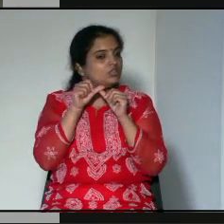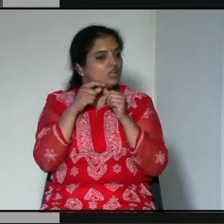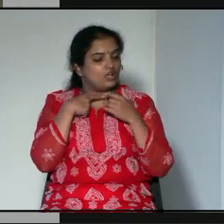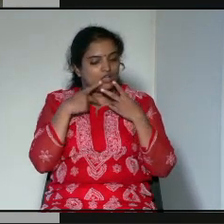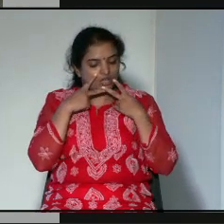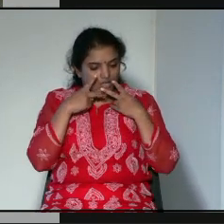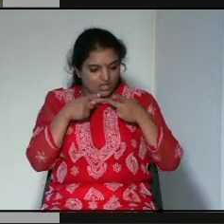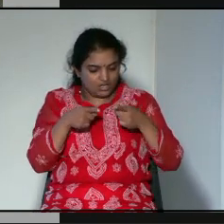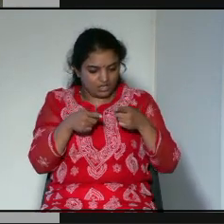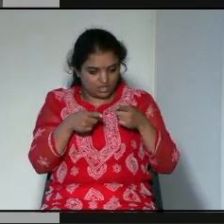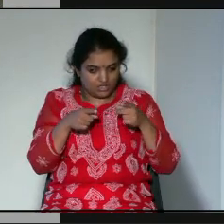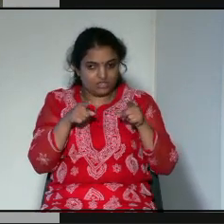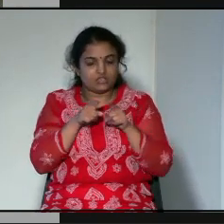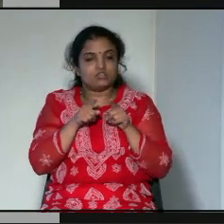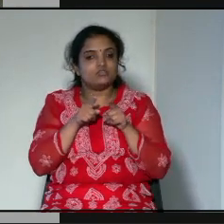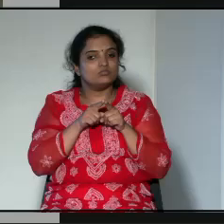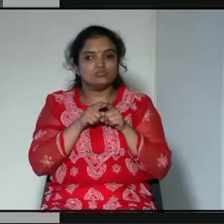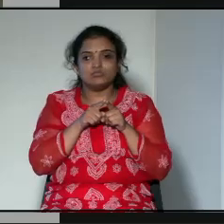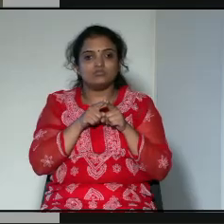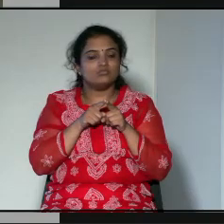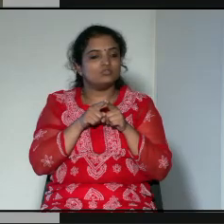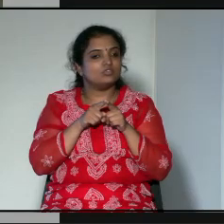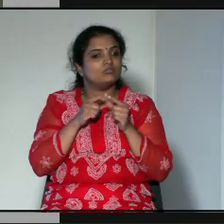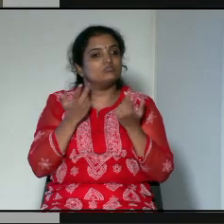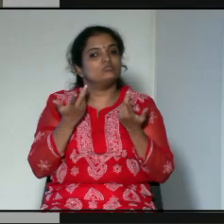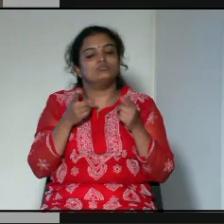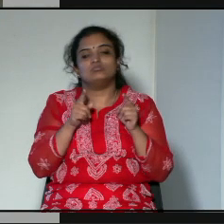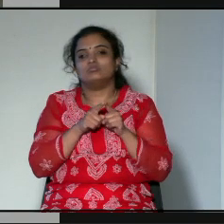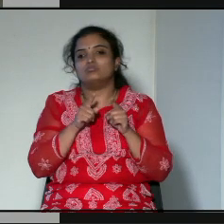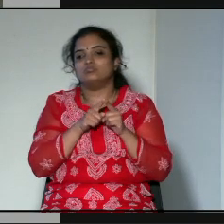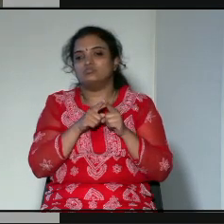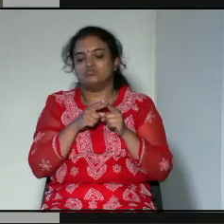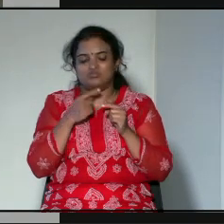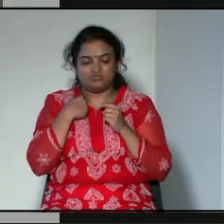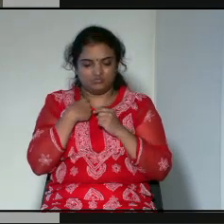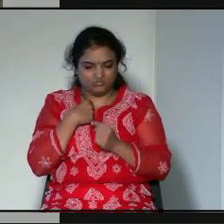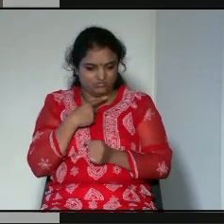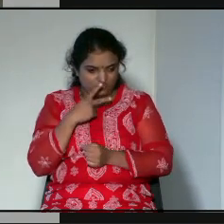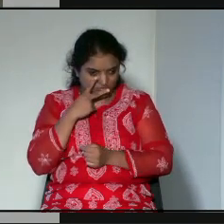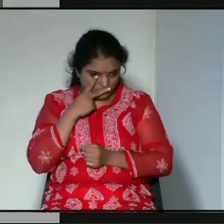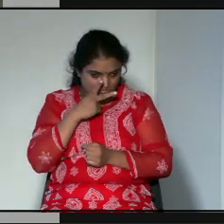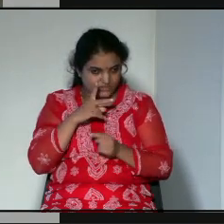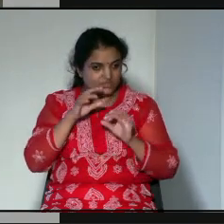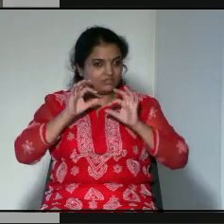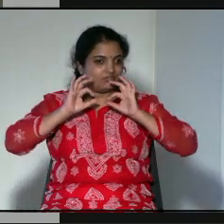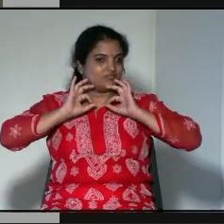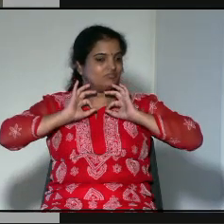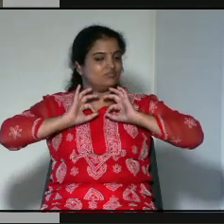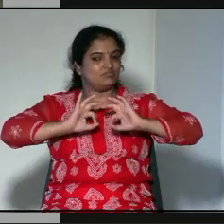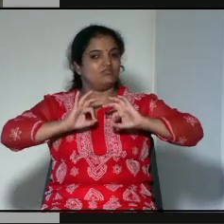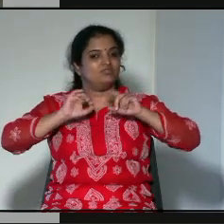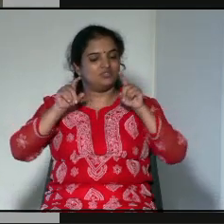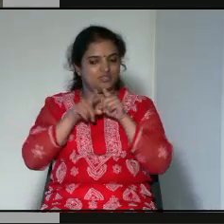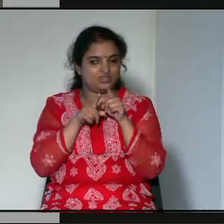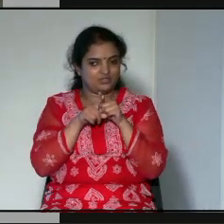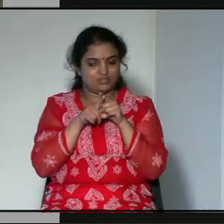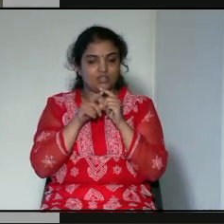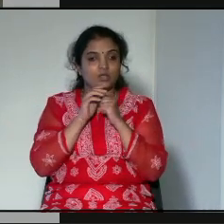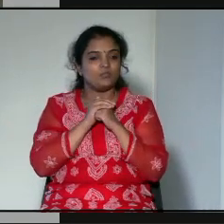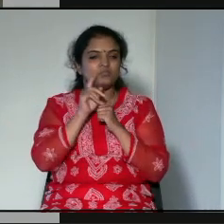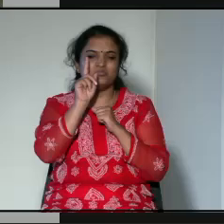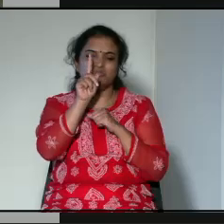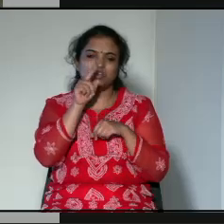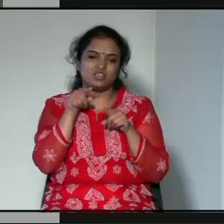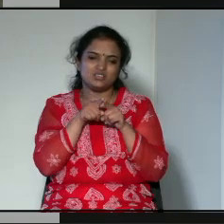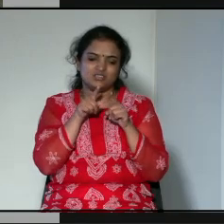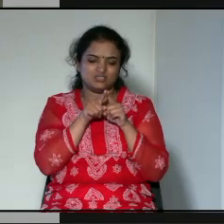By this time, like each time, her sense of relief was as overwhelming as her exhaustion. But this time,